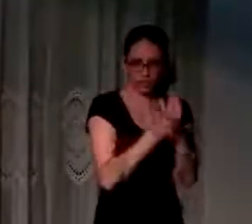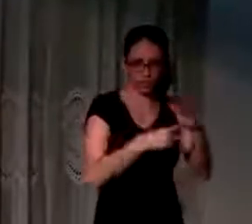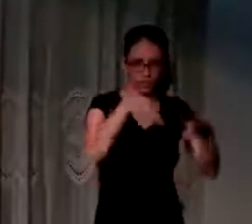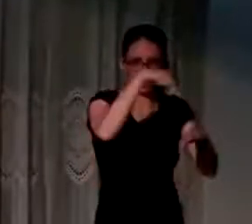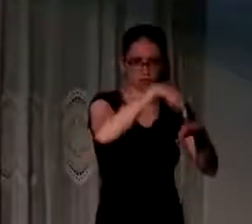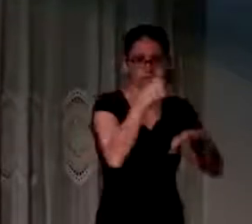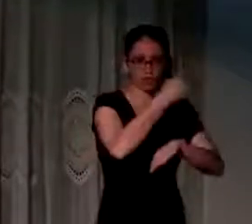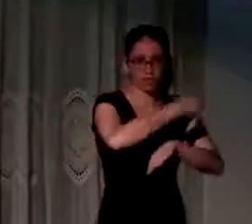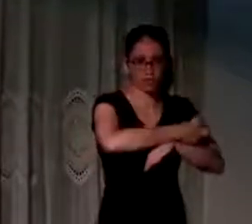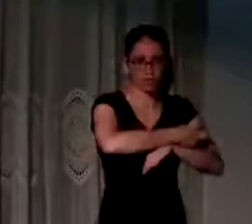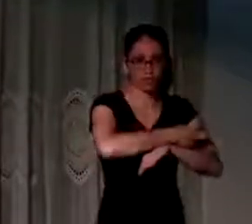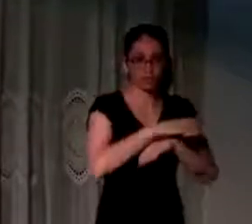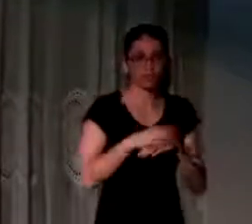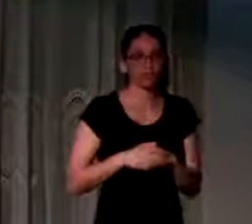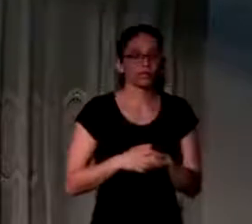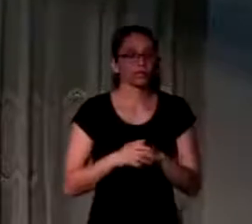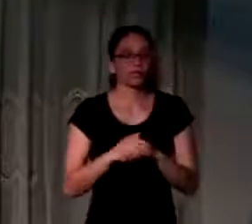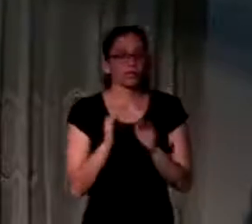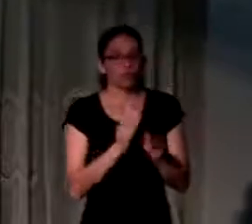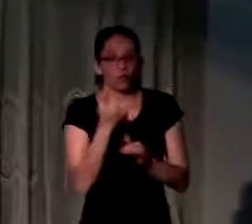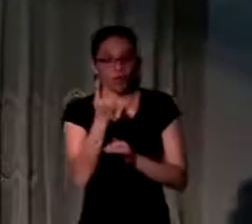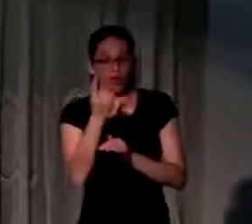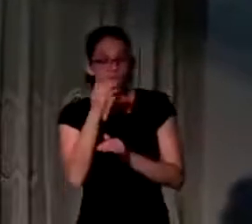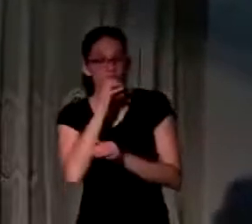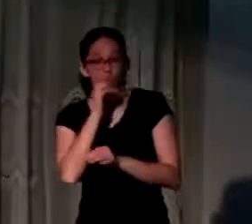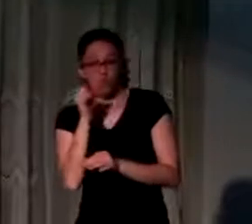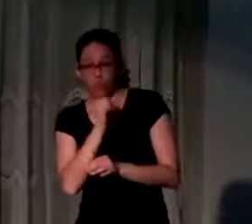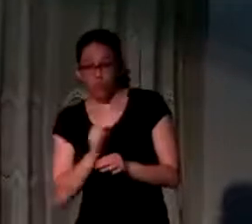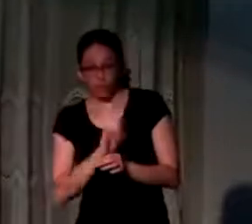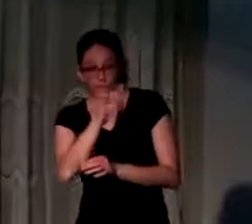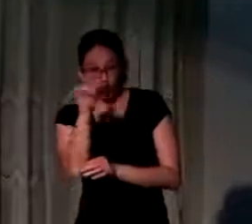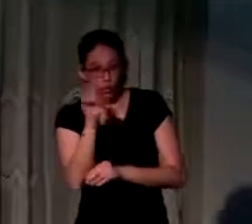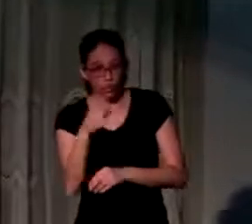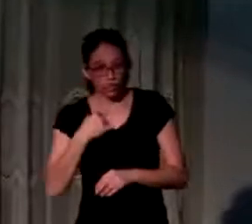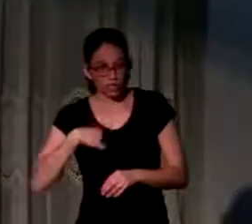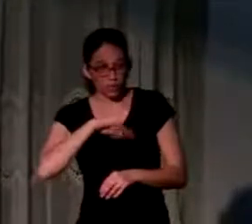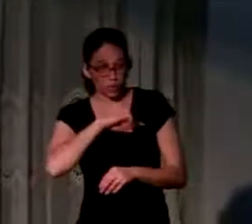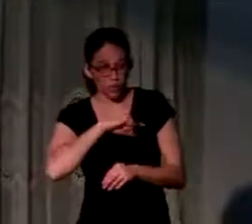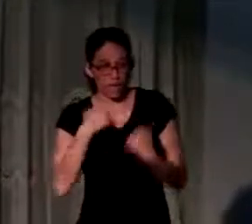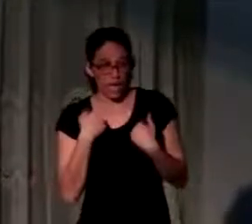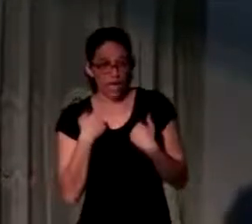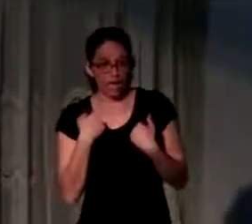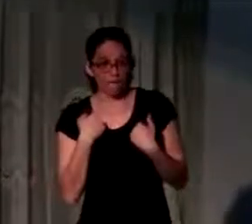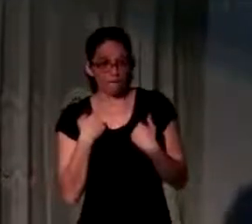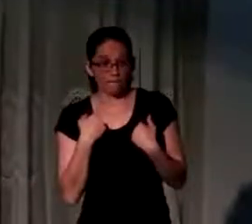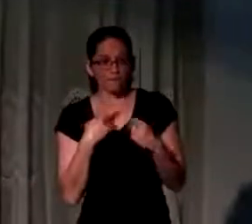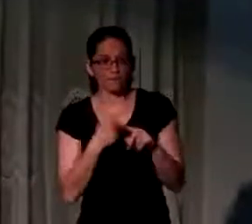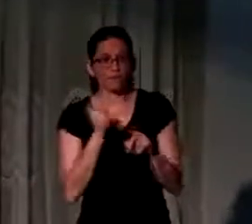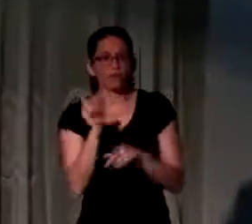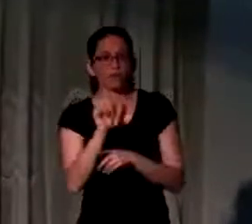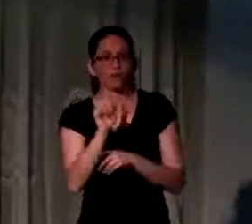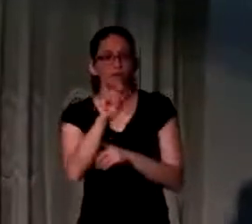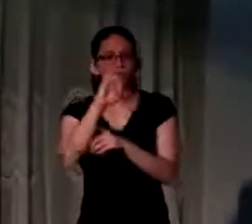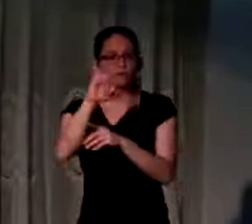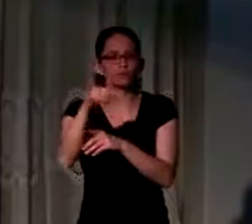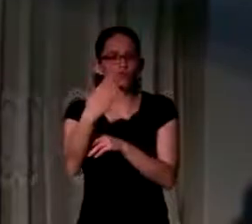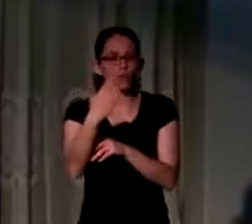we have written down in the world comes from a book called Job.